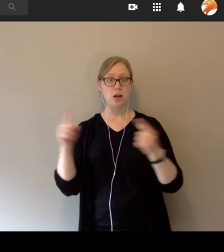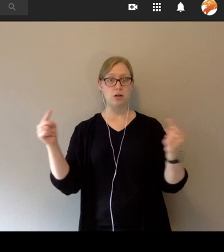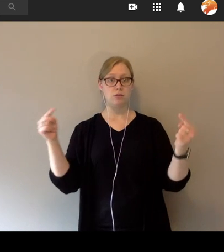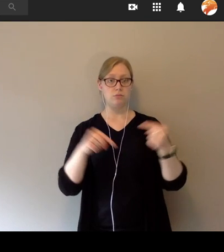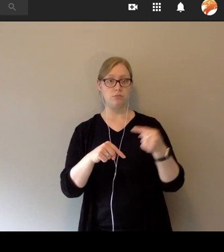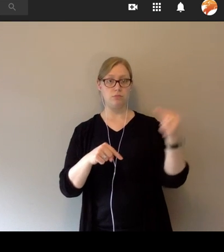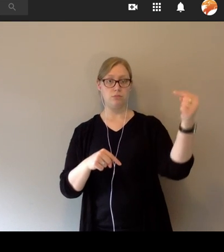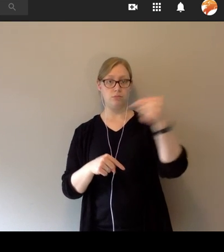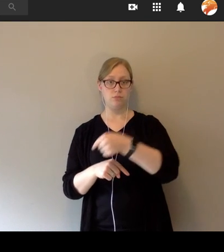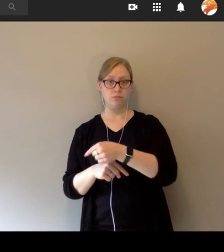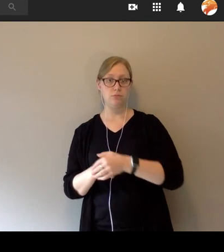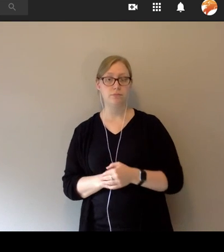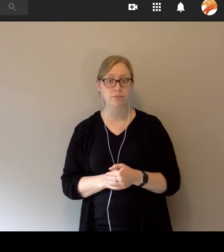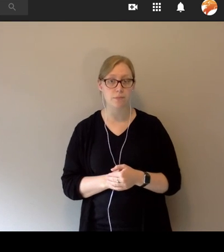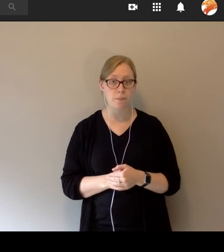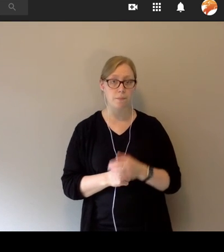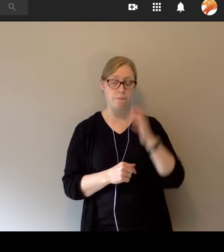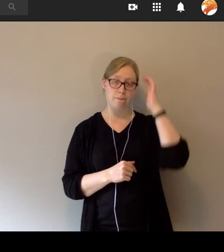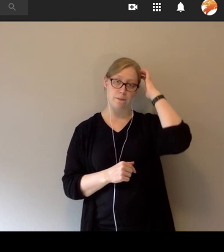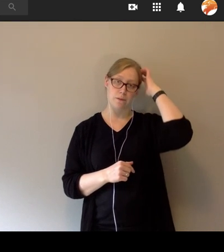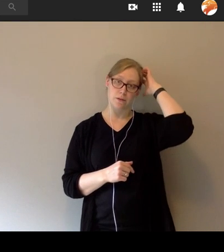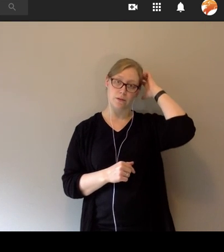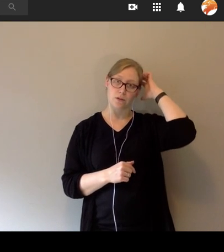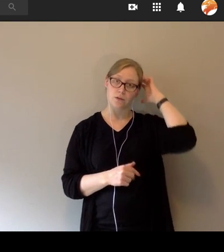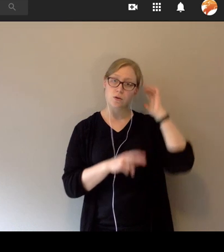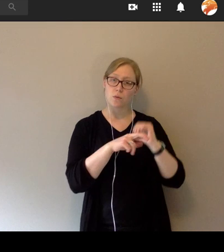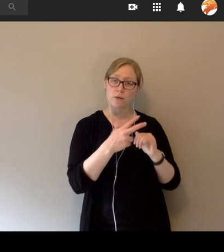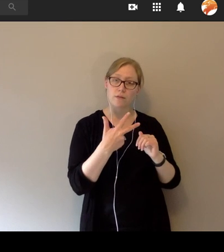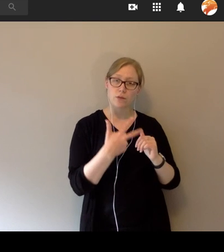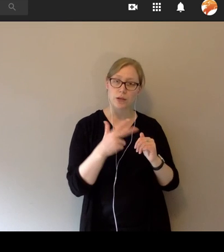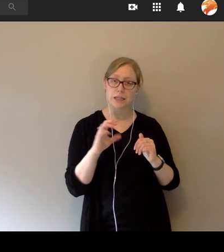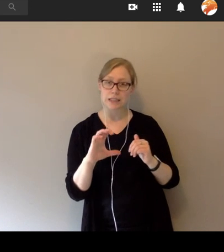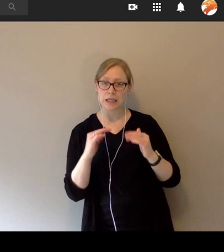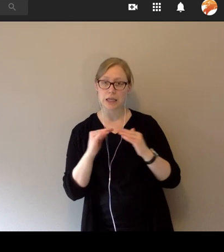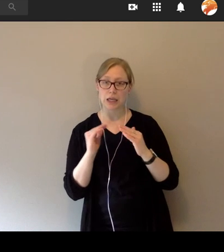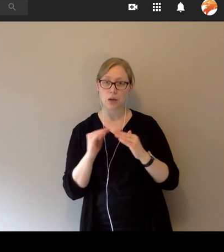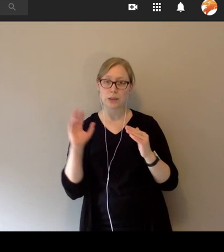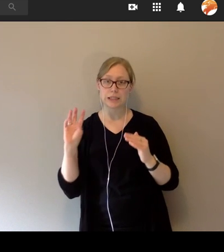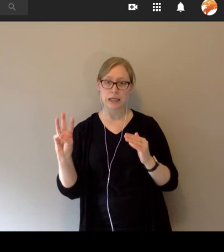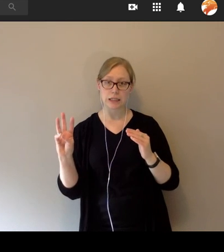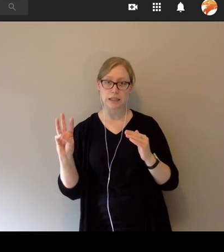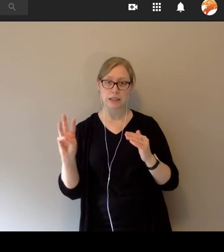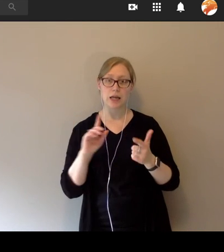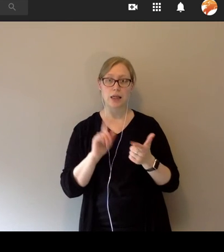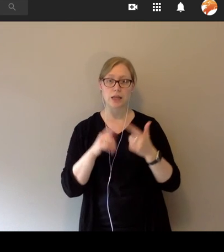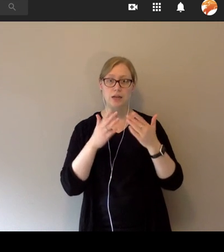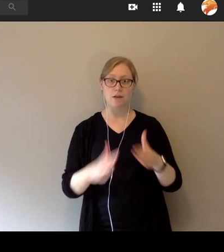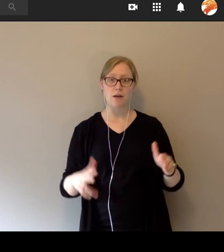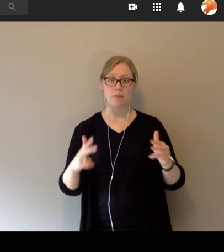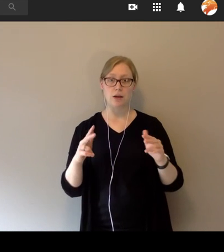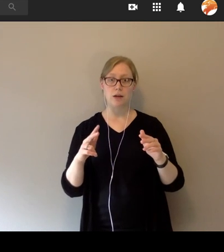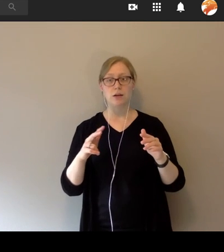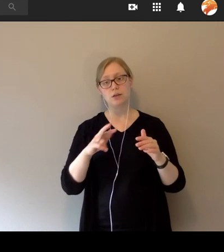have square root of 3 times c equals 6. And then I'm going to divide by the square root of